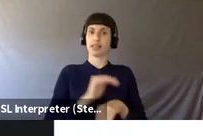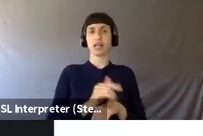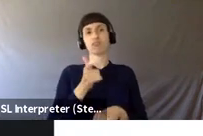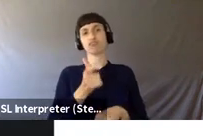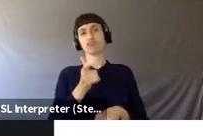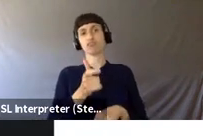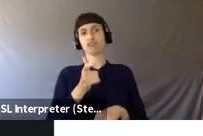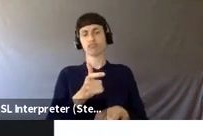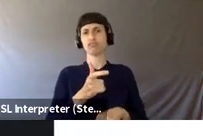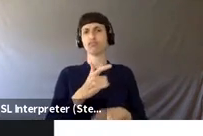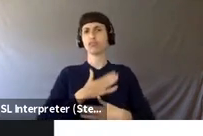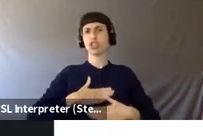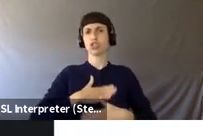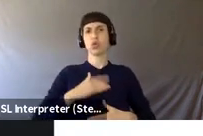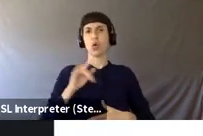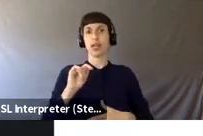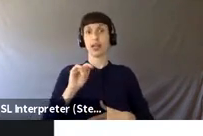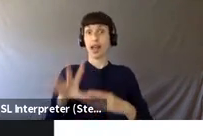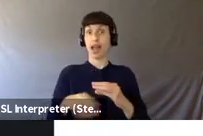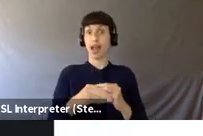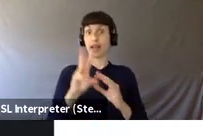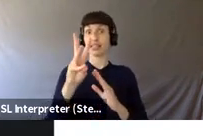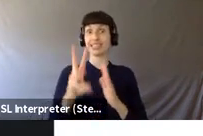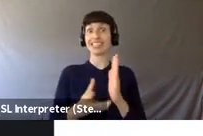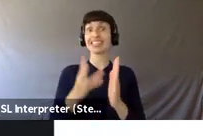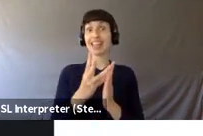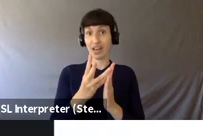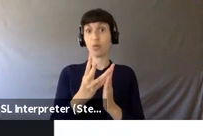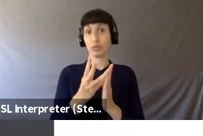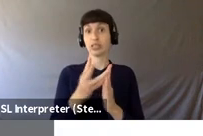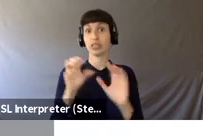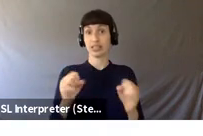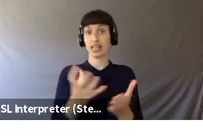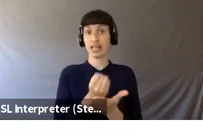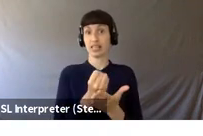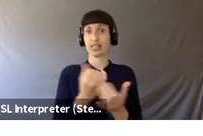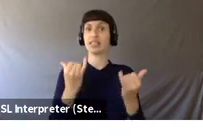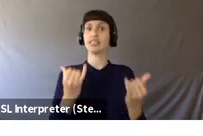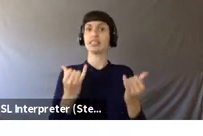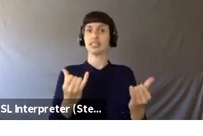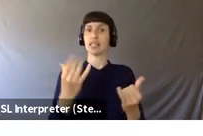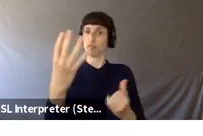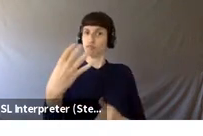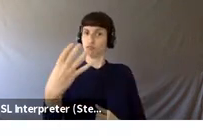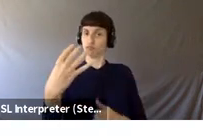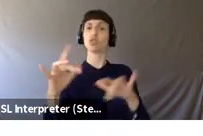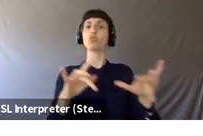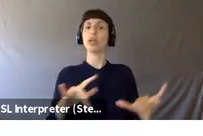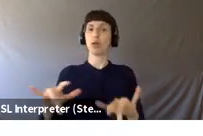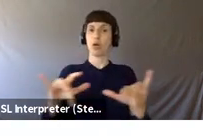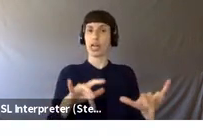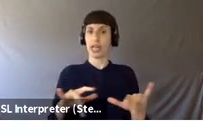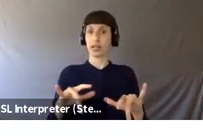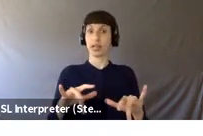additional 6 hours for doing that. This video recording, which we are recording today, will be available after it's processed and